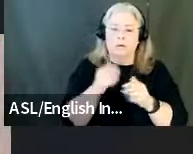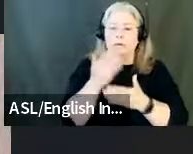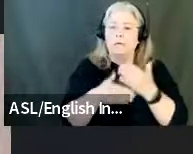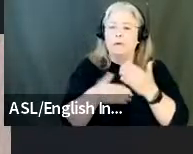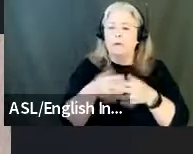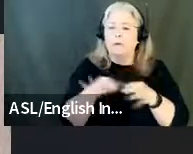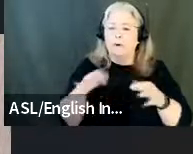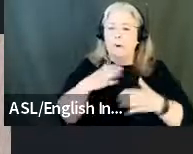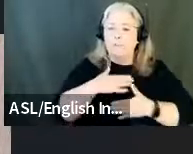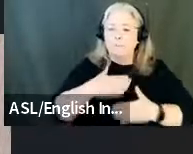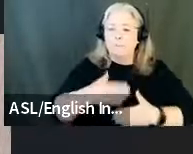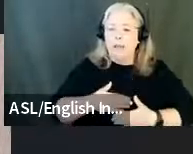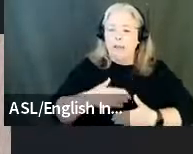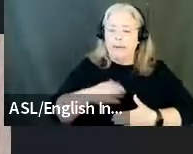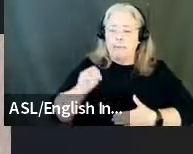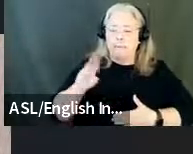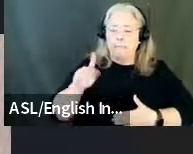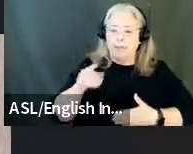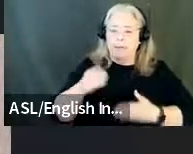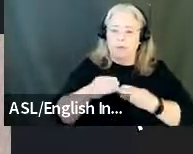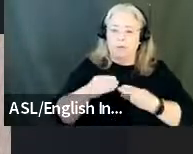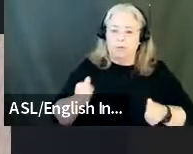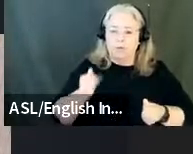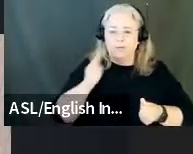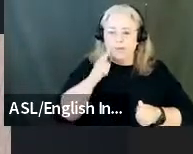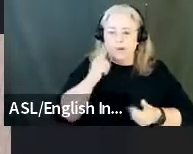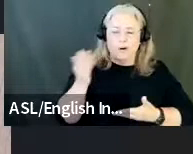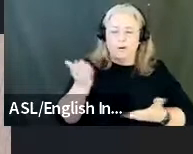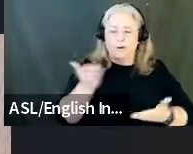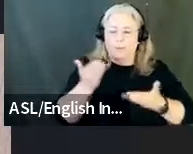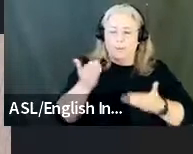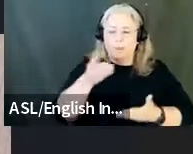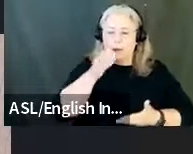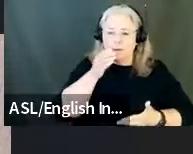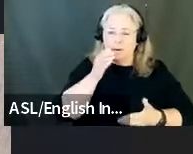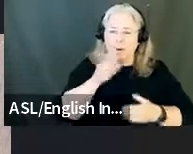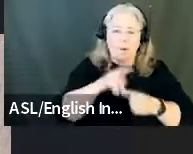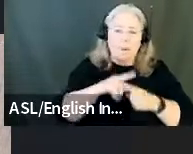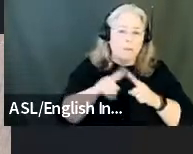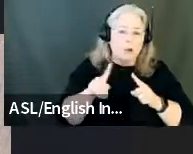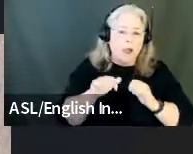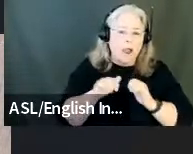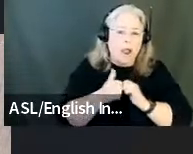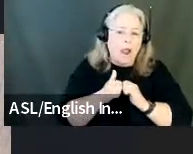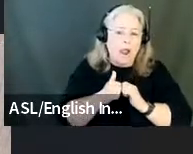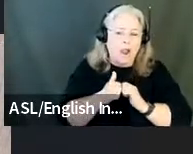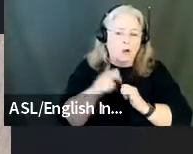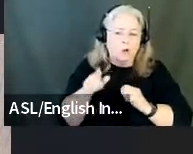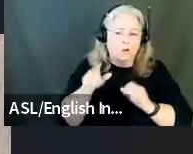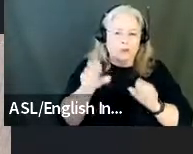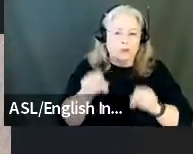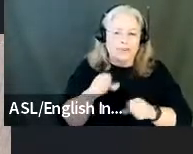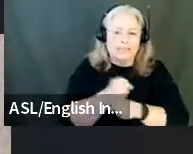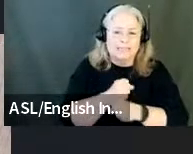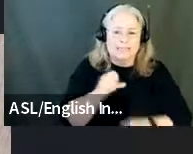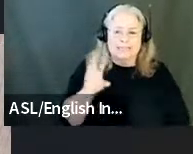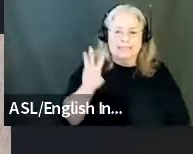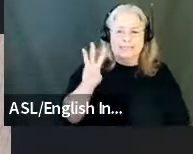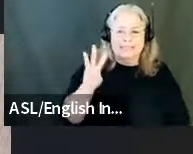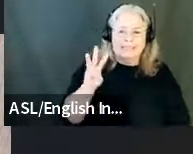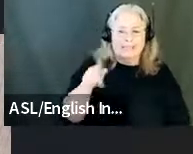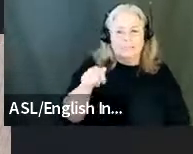hands-free body mounting solution, right? For carrying a beverage. But then how you all can get six-pack